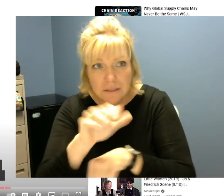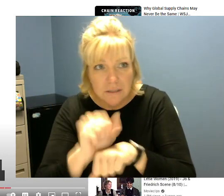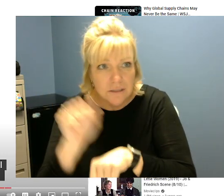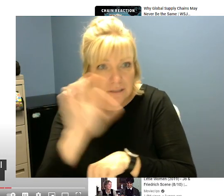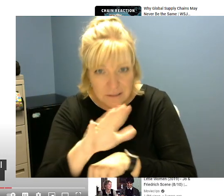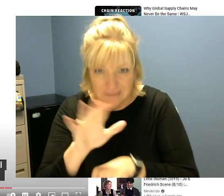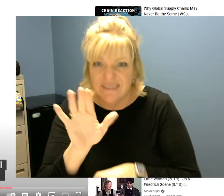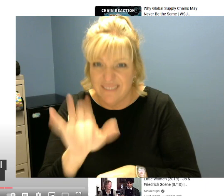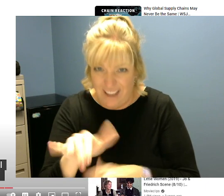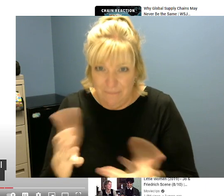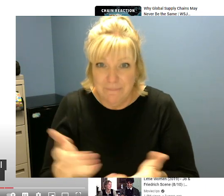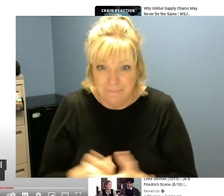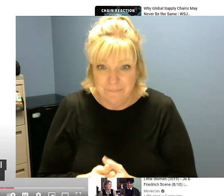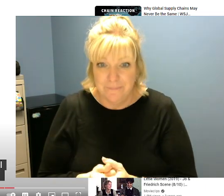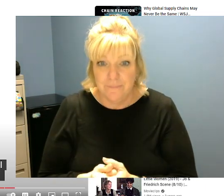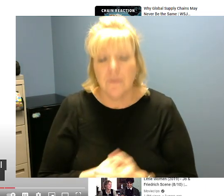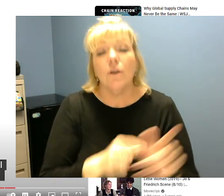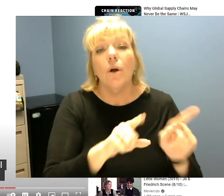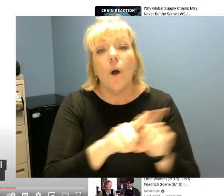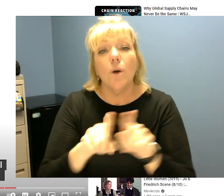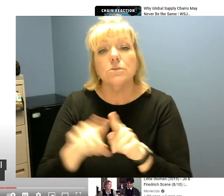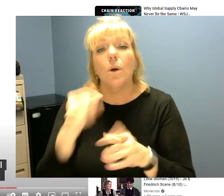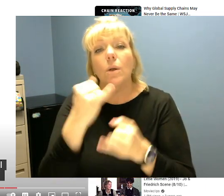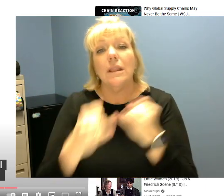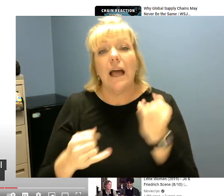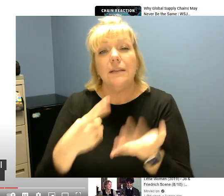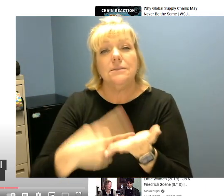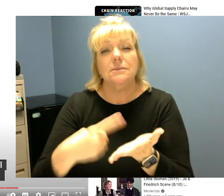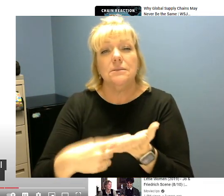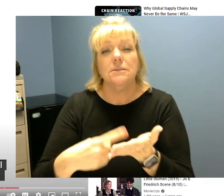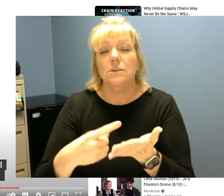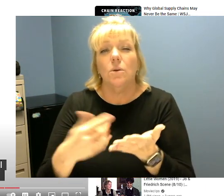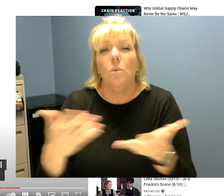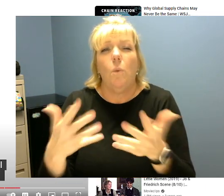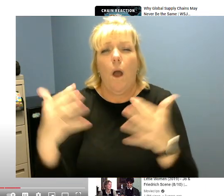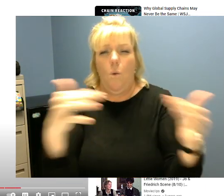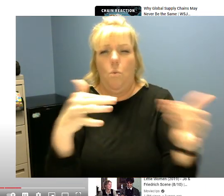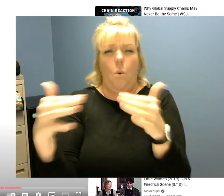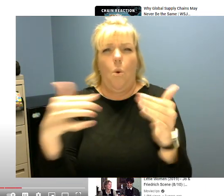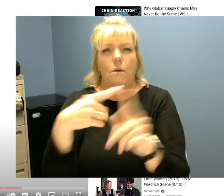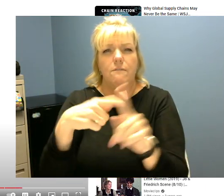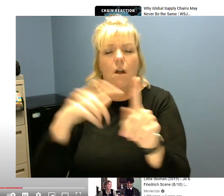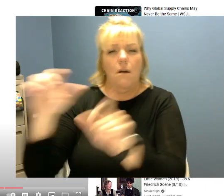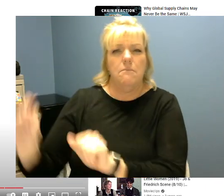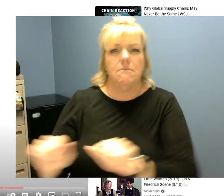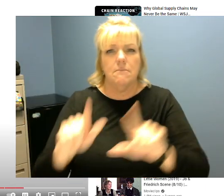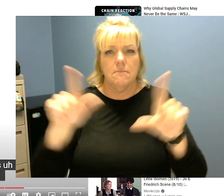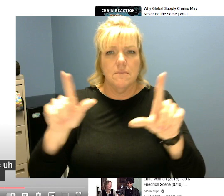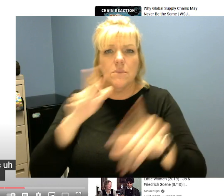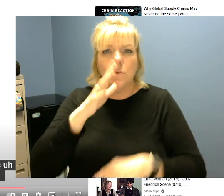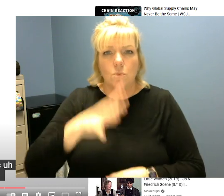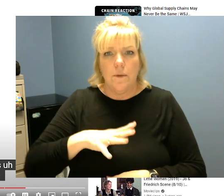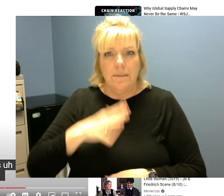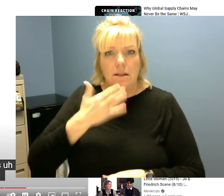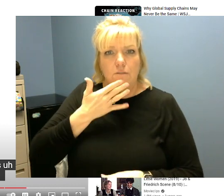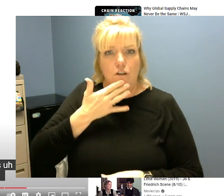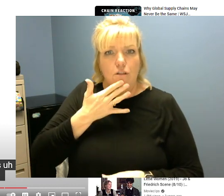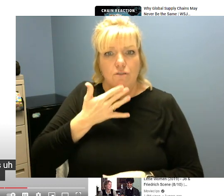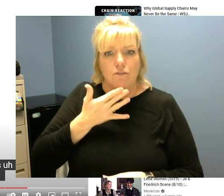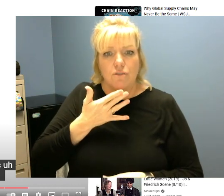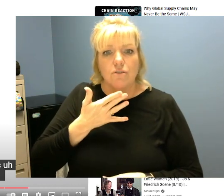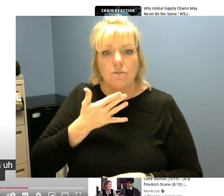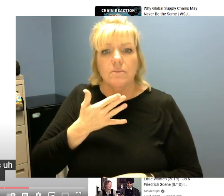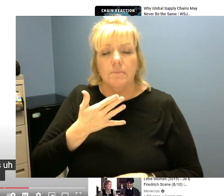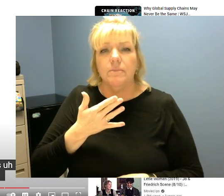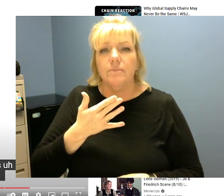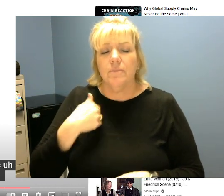to talk about what this war means for women of color. We'll have done that a little bit when we talk about the medical field and when